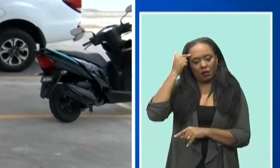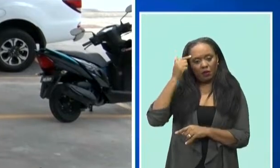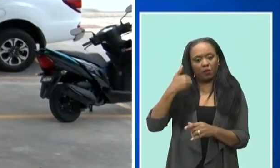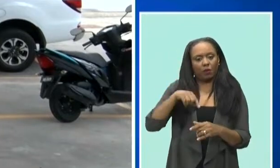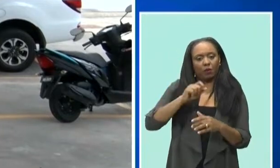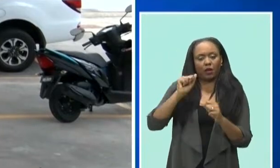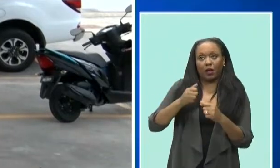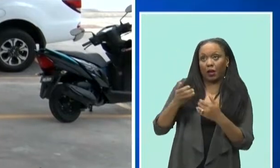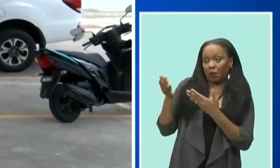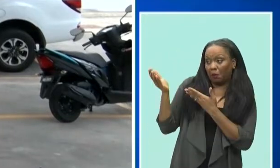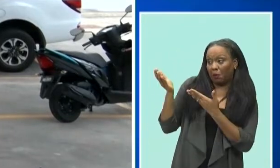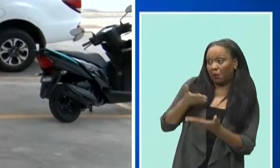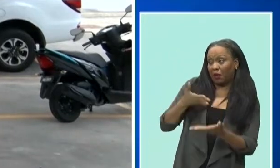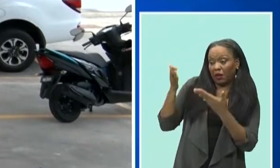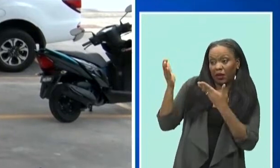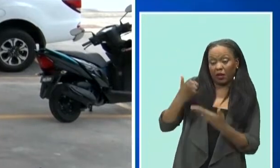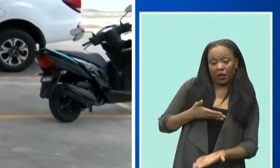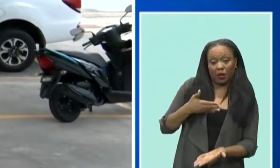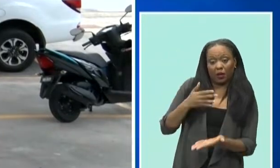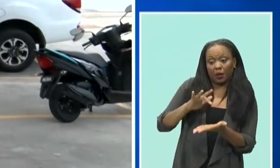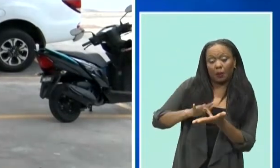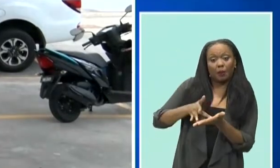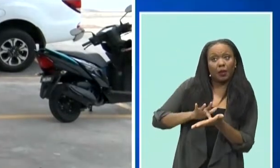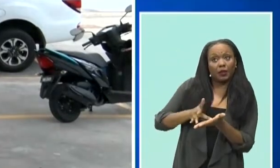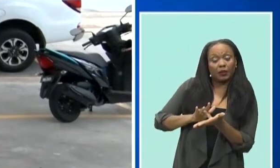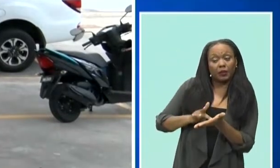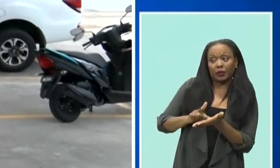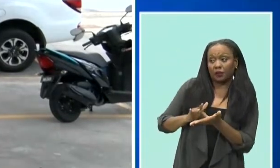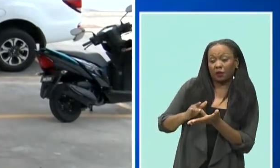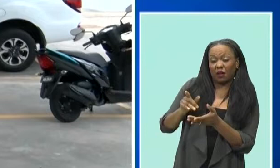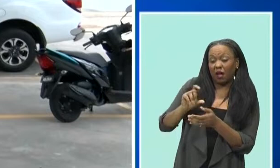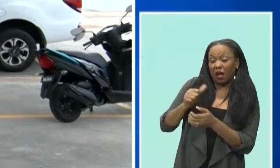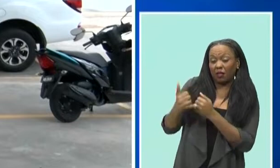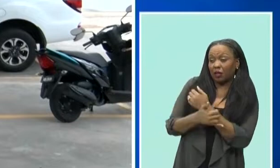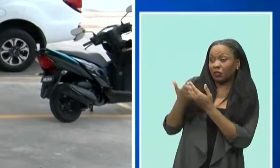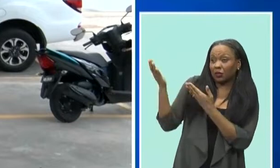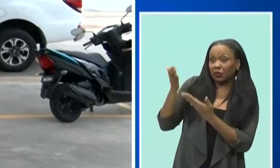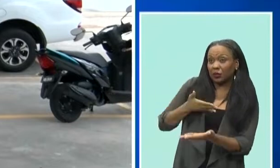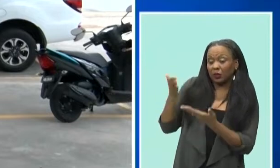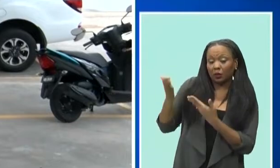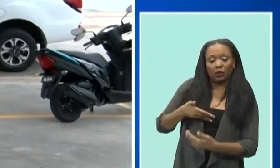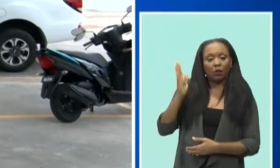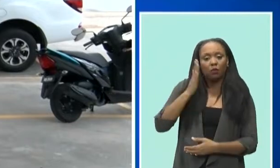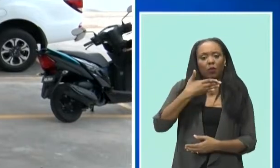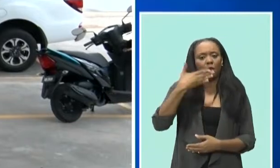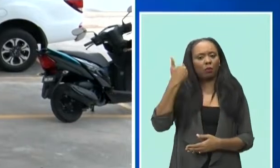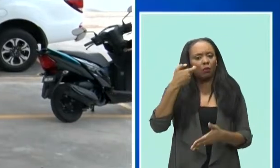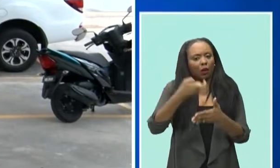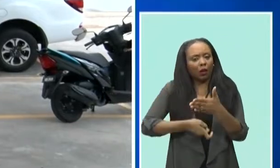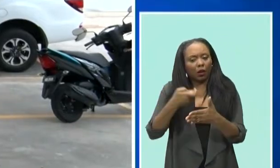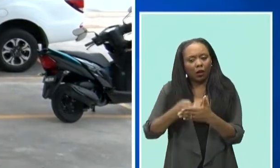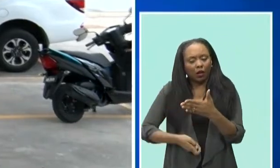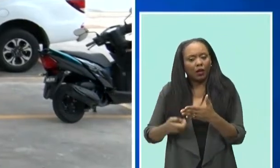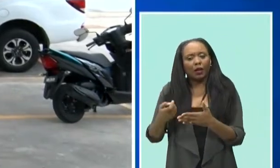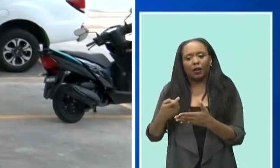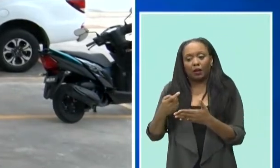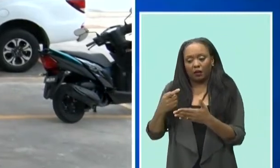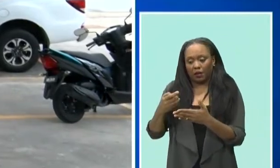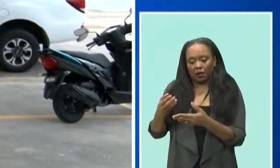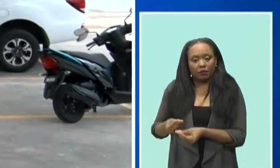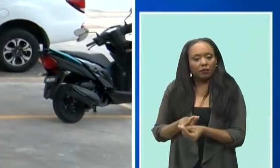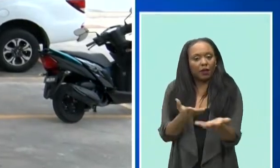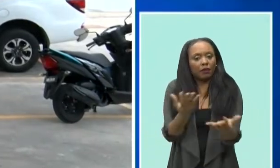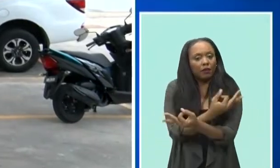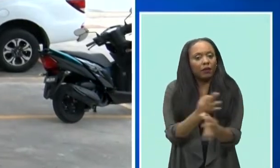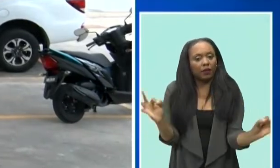medications from outside, because we want that we can get it in a better price, so because giving free to the patients. In the next